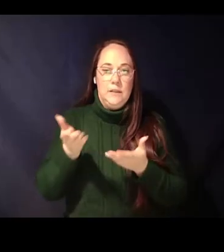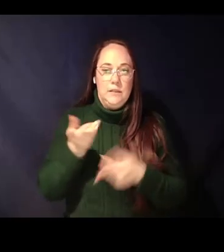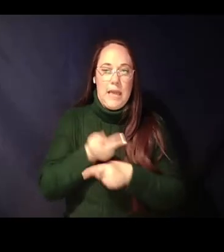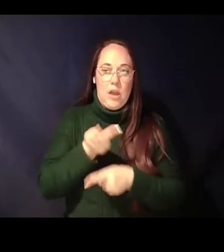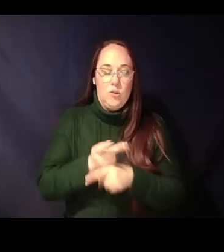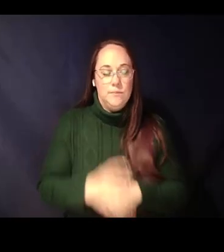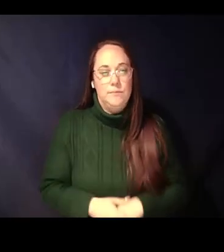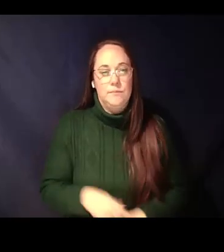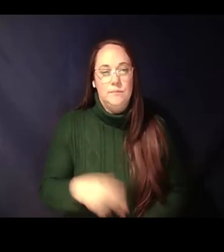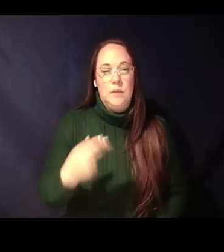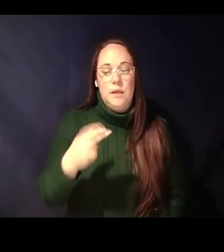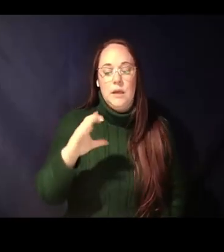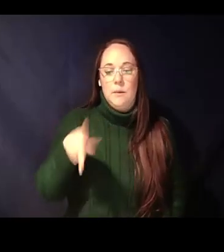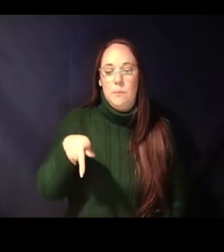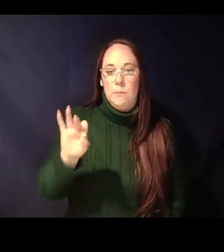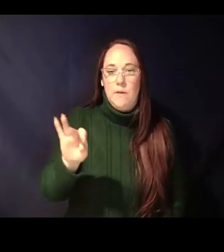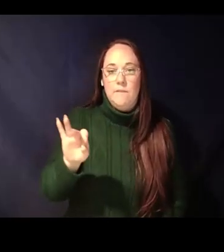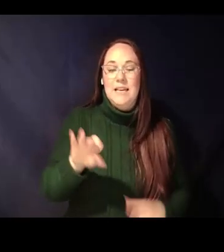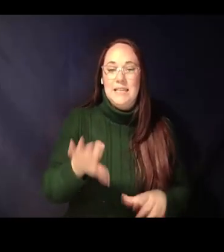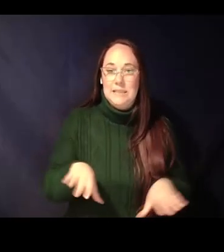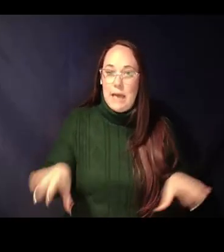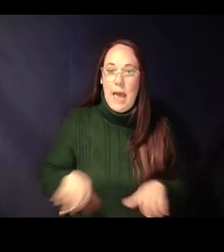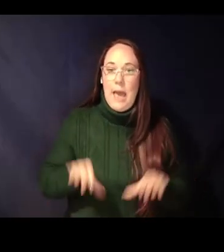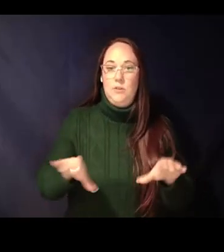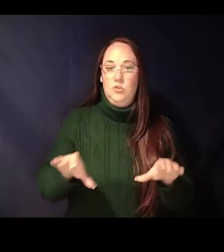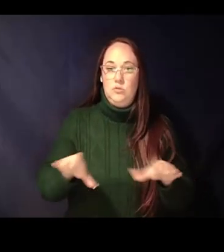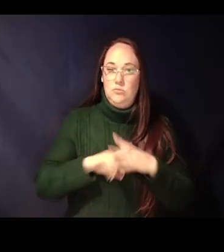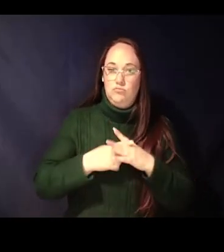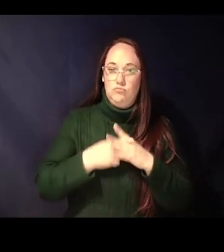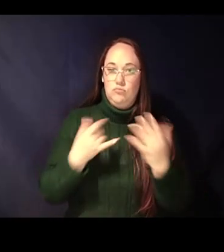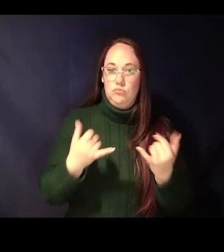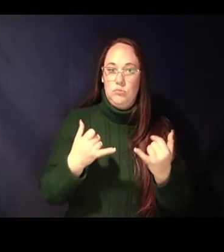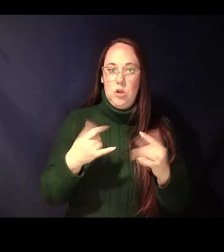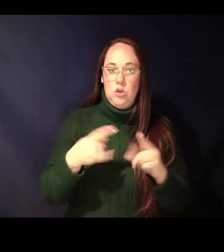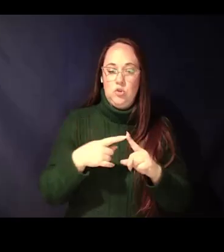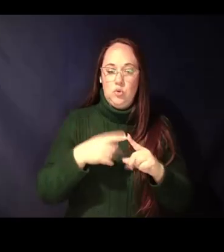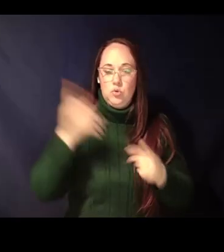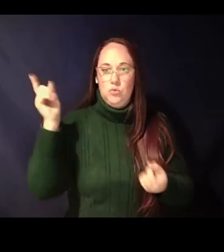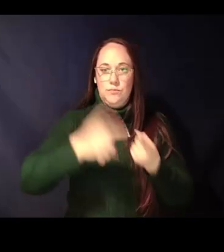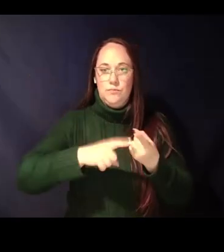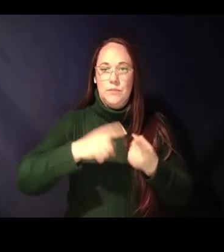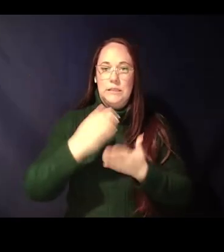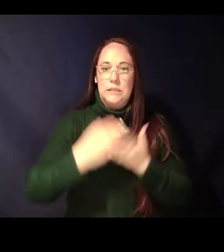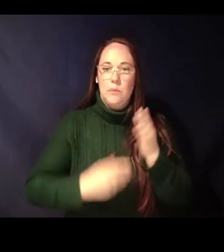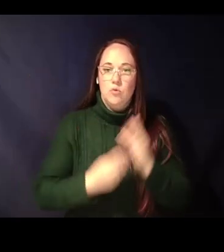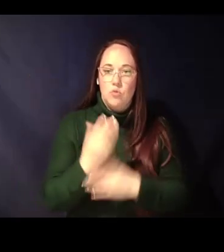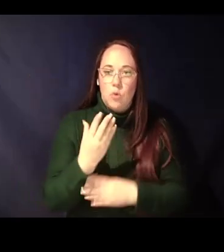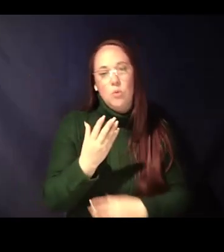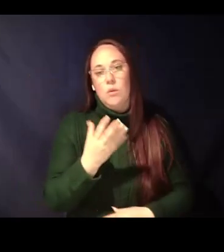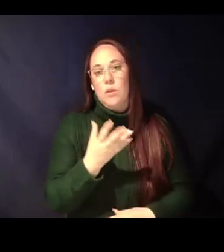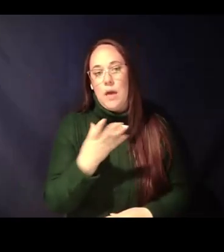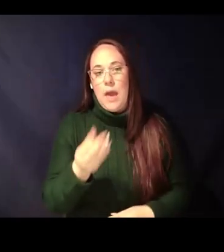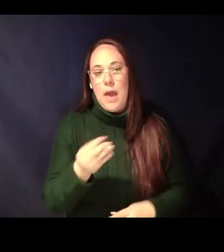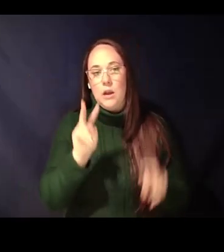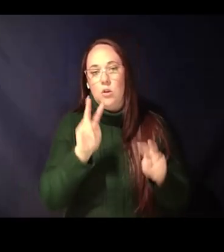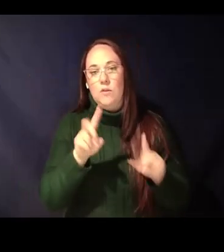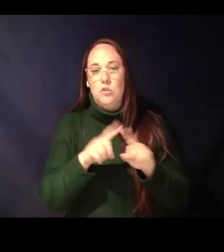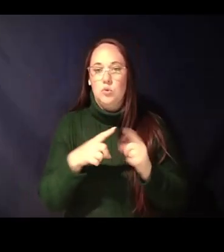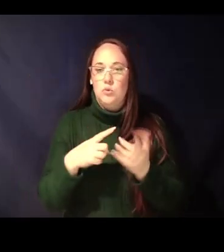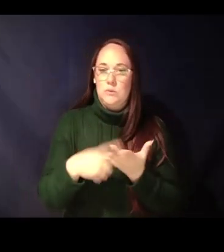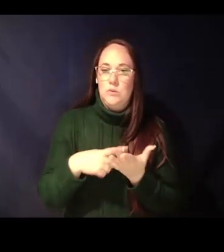HCPF is already starting to take actions, as mentioned, to curb some of this growth, and looking forward to talking